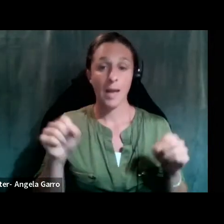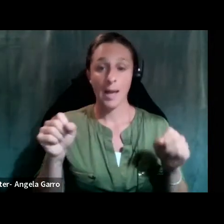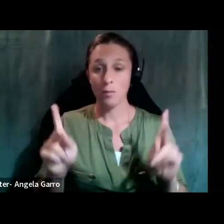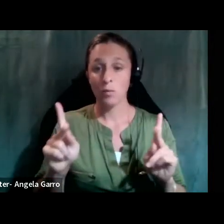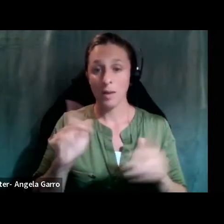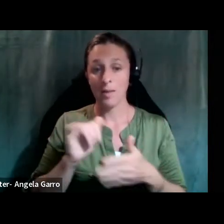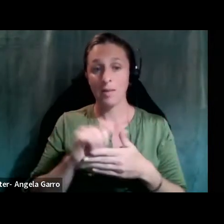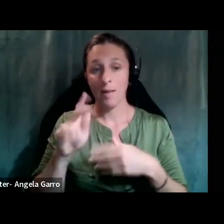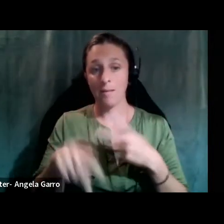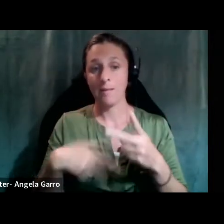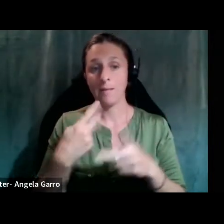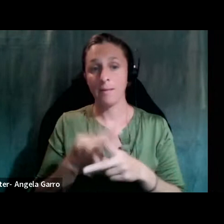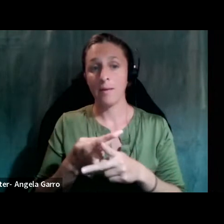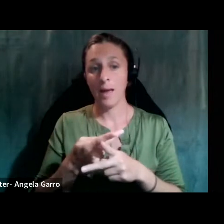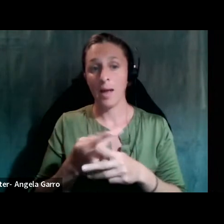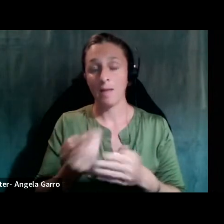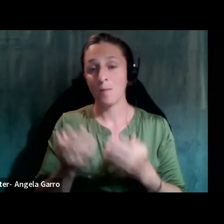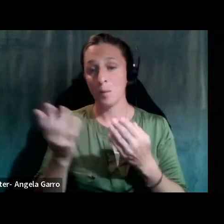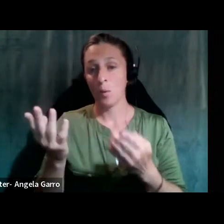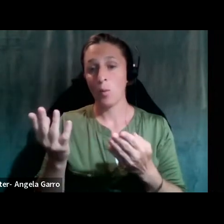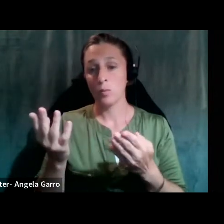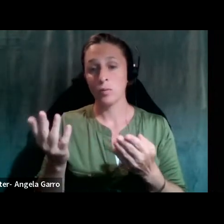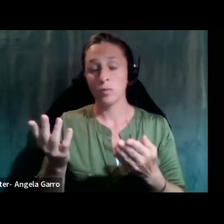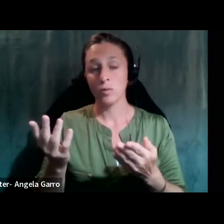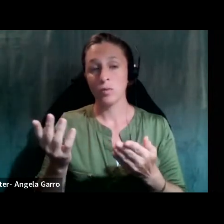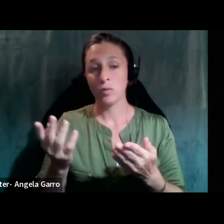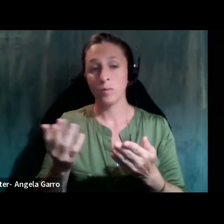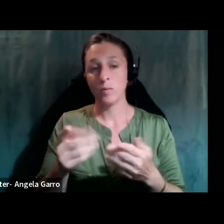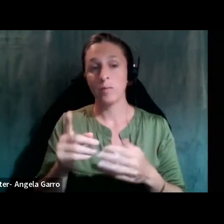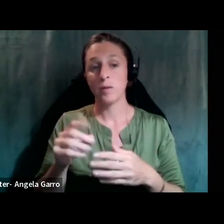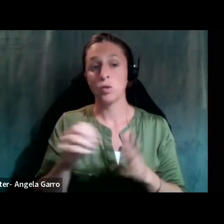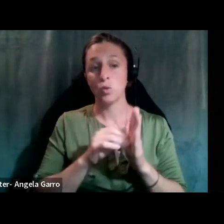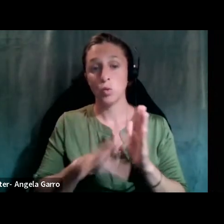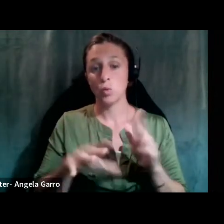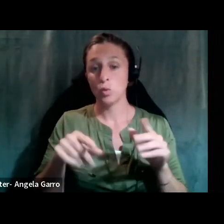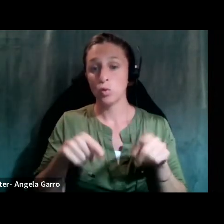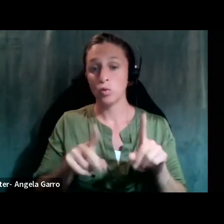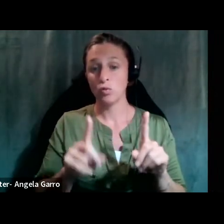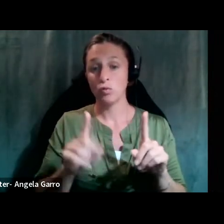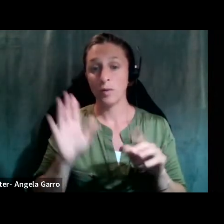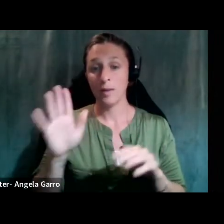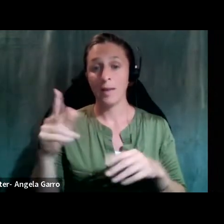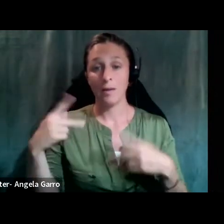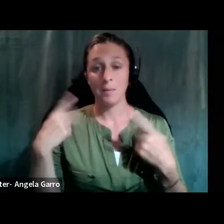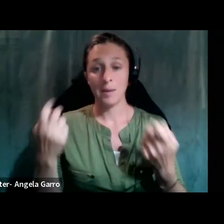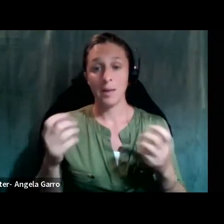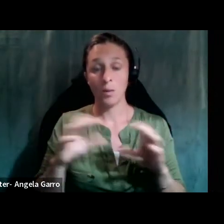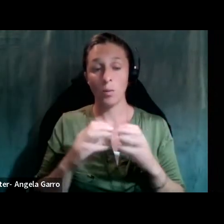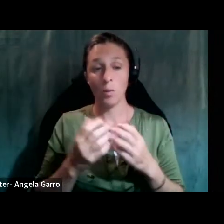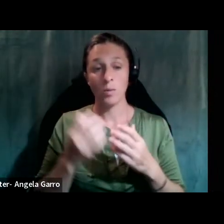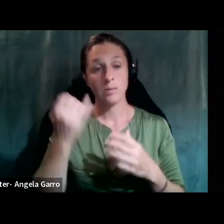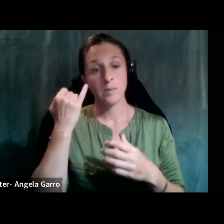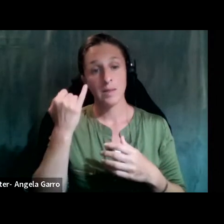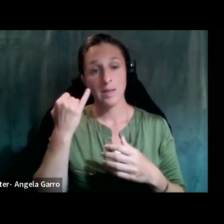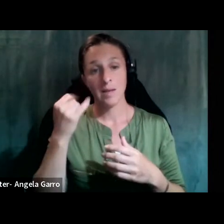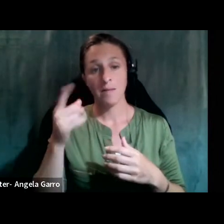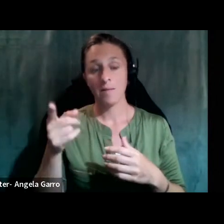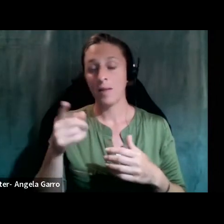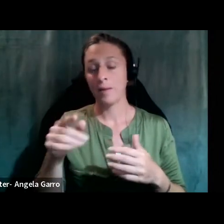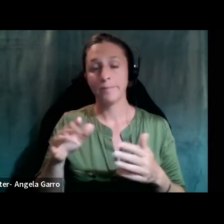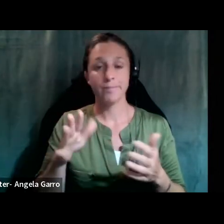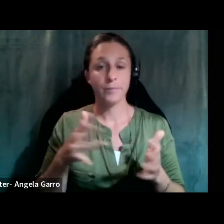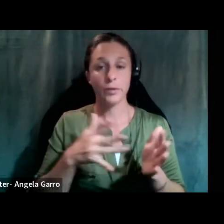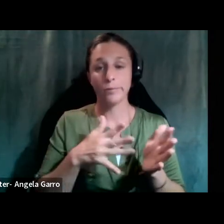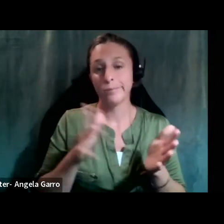this kind of proposal where a student during their PE course, so if they had, let's say they're a sophomore under